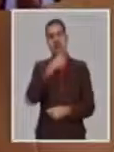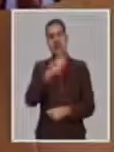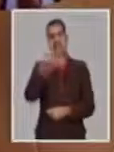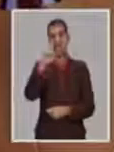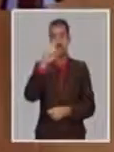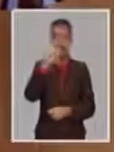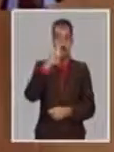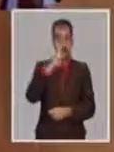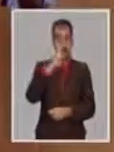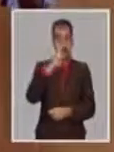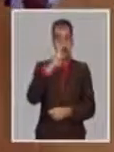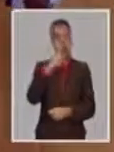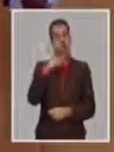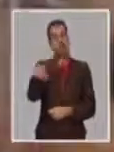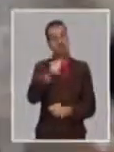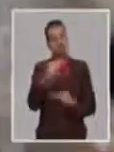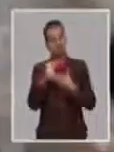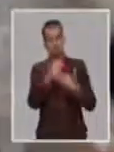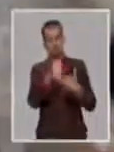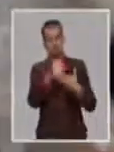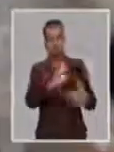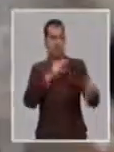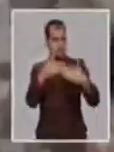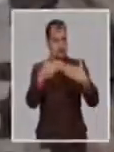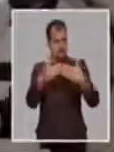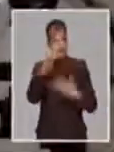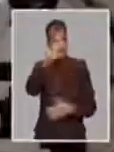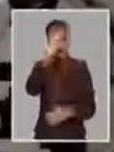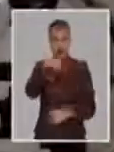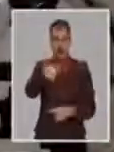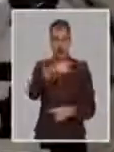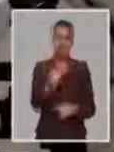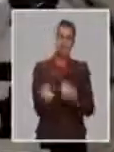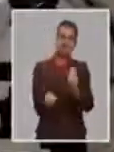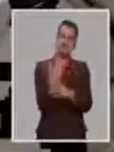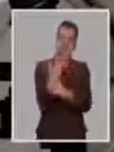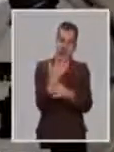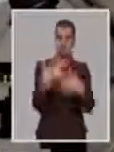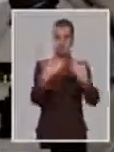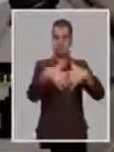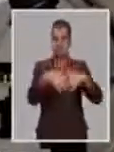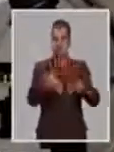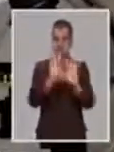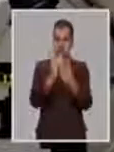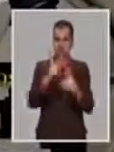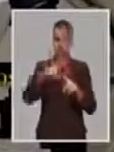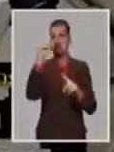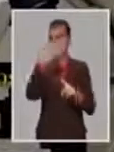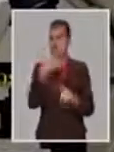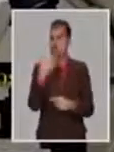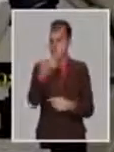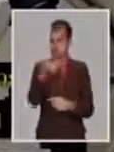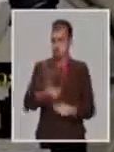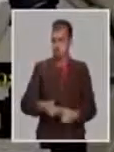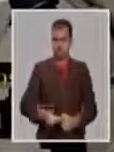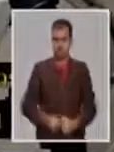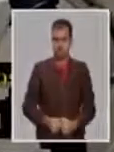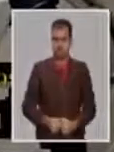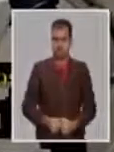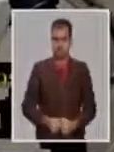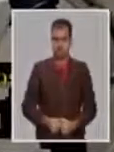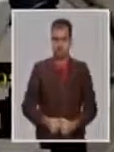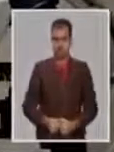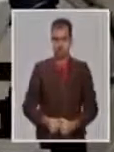sus experiencias en la colaboración con entidades cubanas dedicadas a la innovación biotecnológica. When you go to Cuba and you see